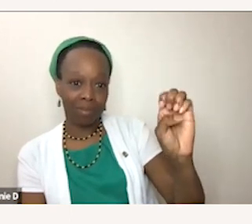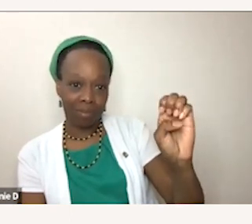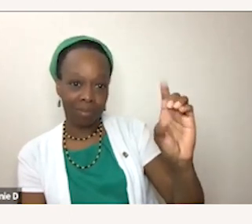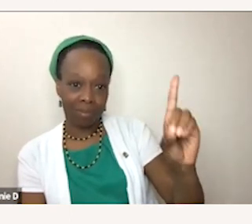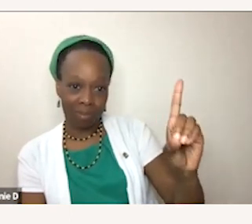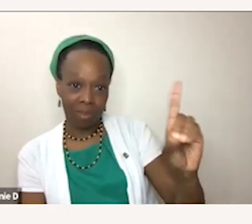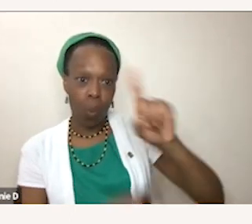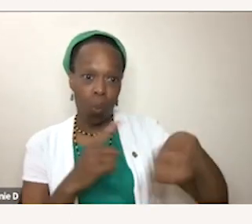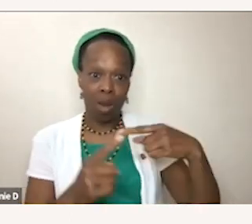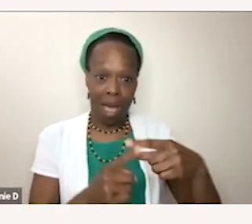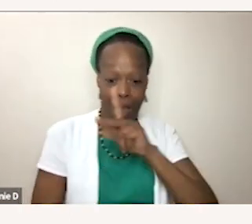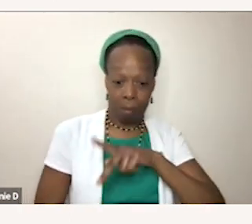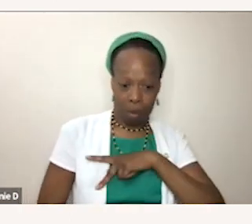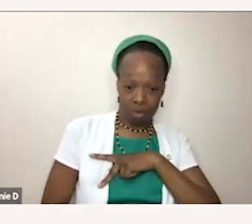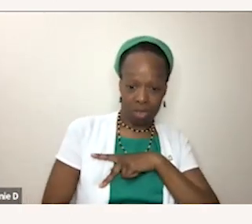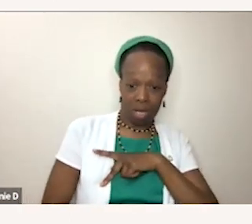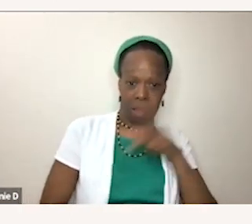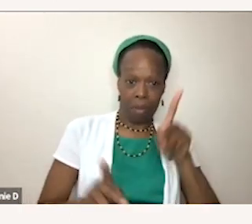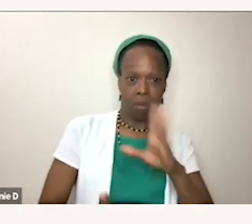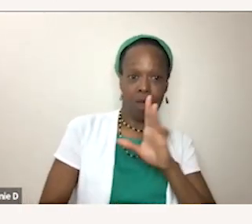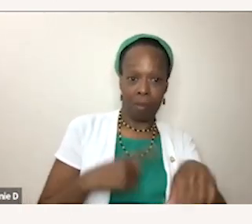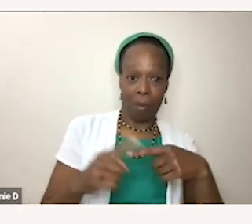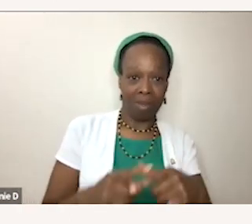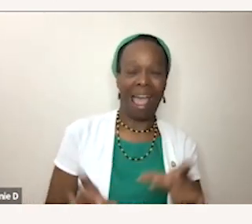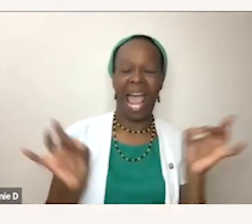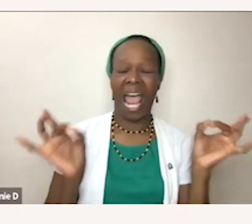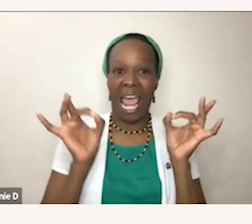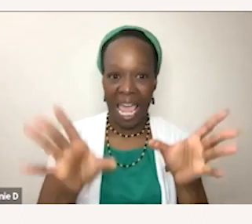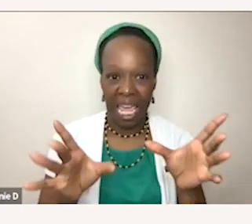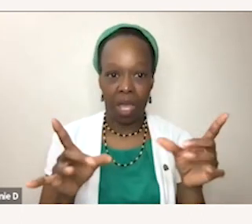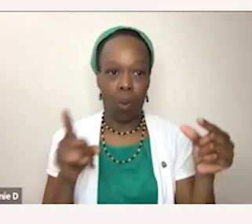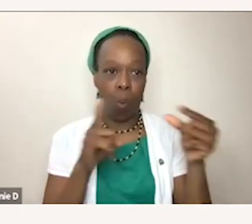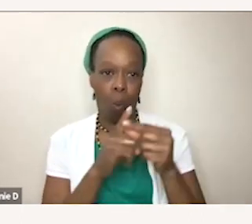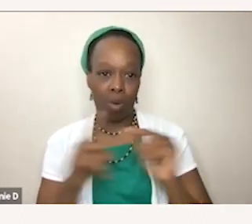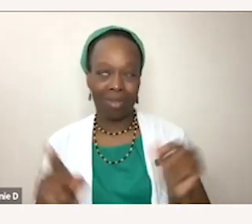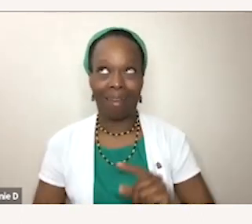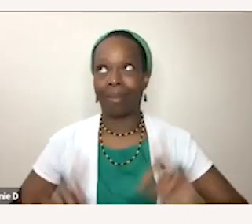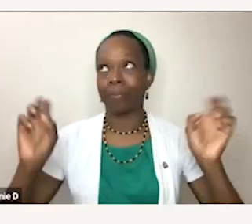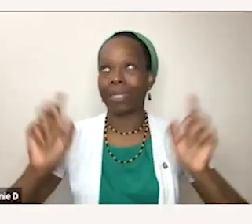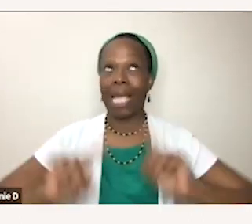to, I cannot stand terms like differently abled.